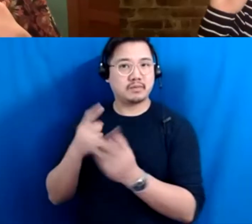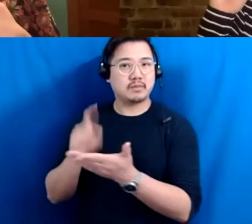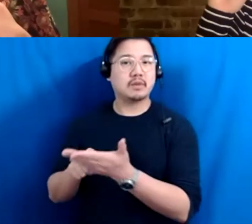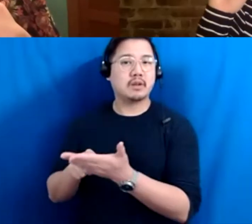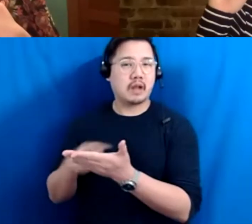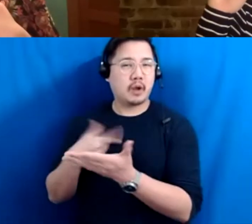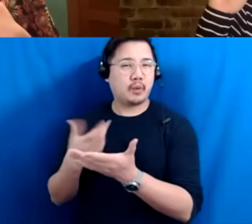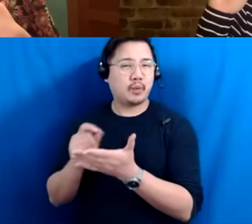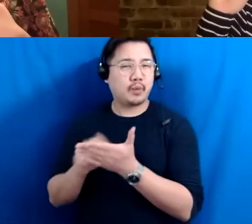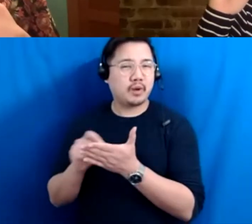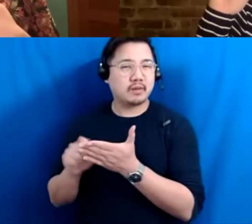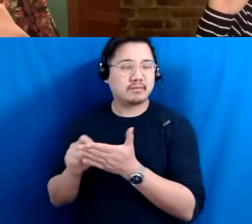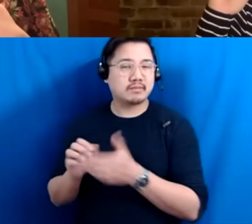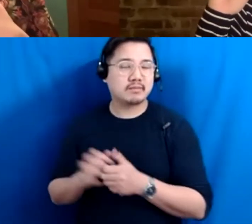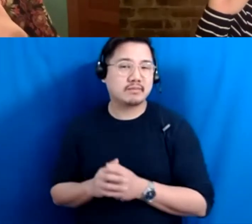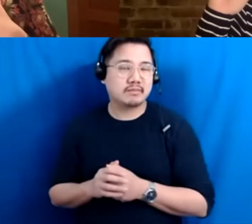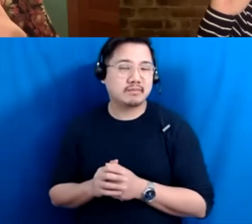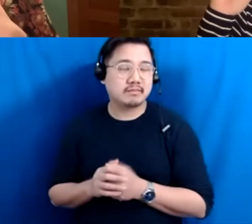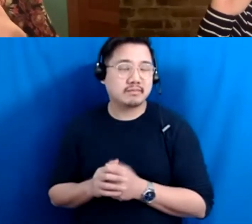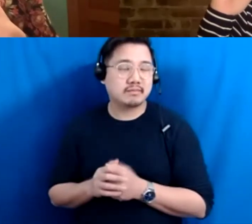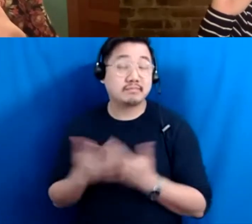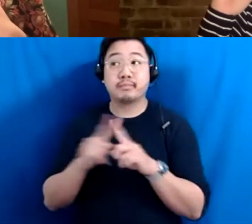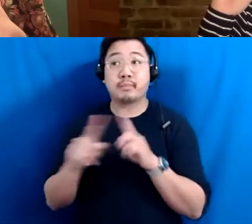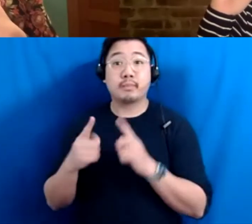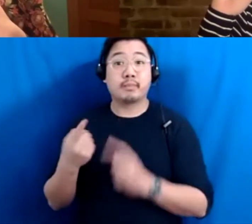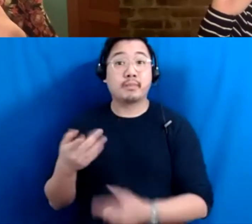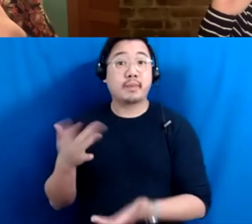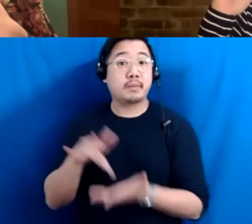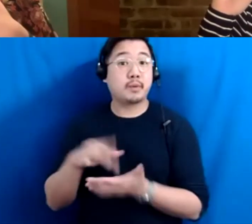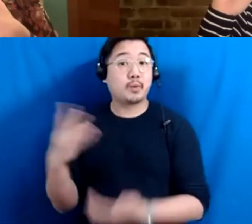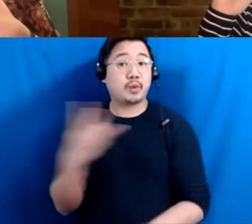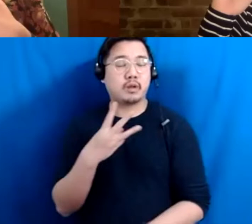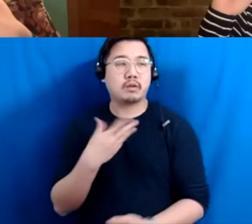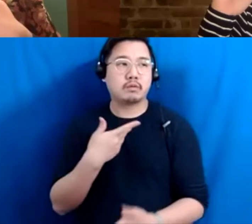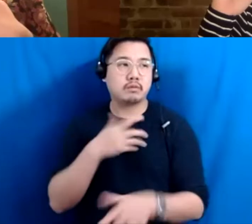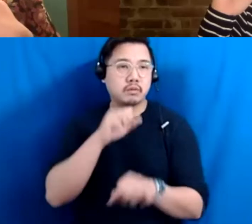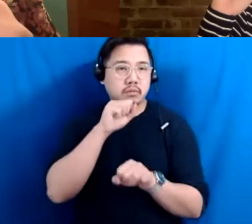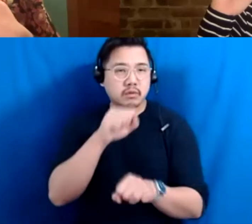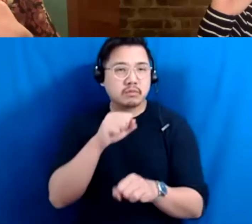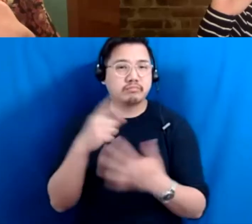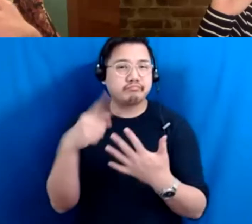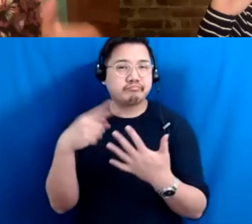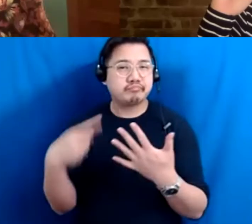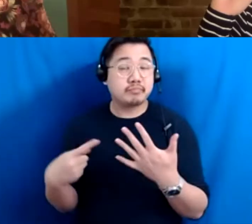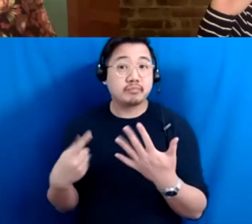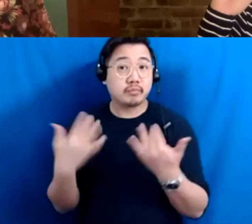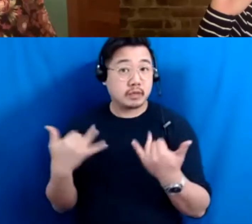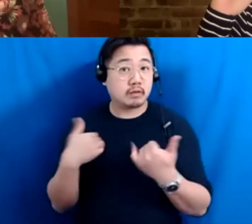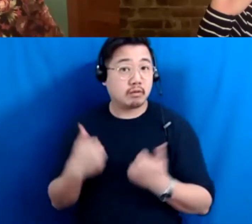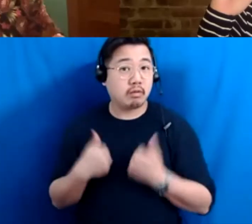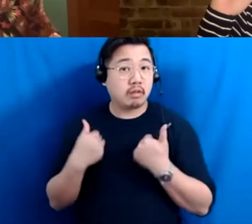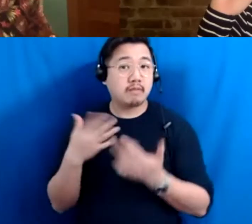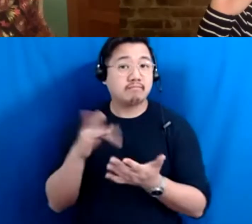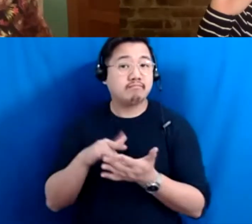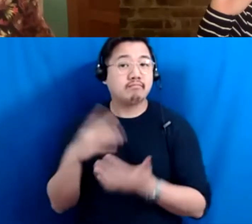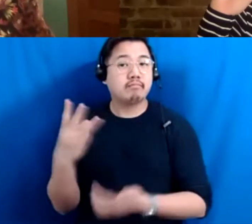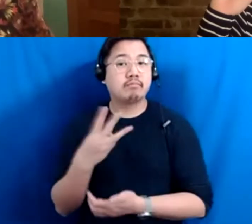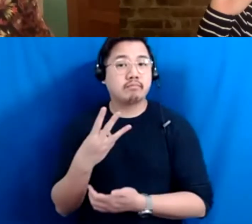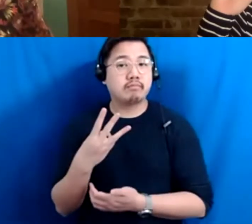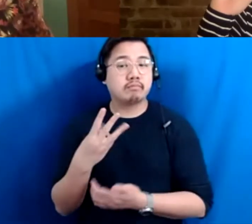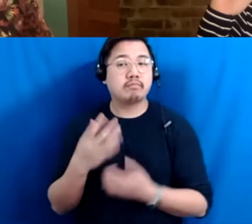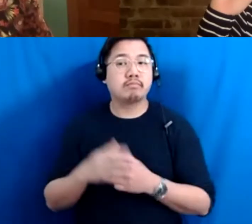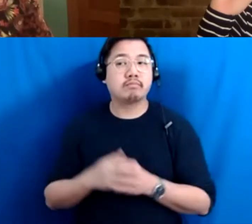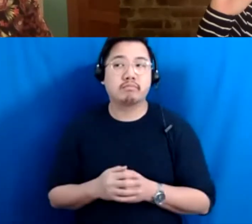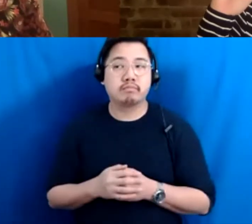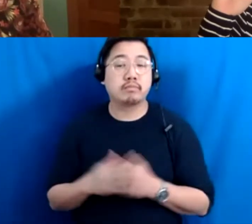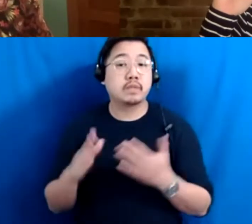the Midwest that I really love. I mean, I live here in the Midwest now. And one of the things that completely fascinates me about the town that I'm